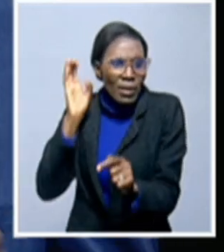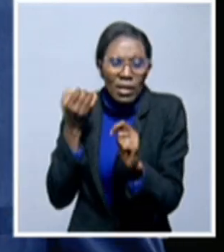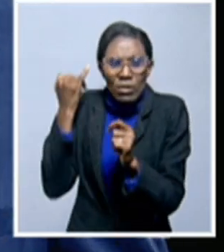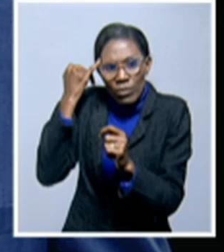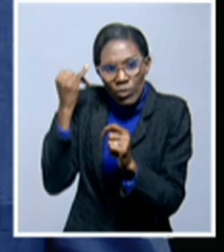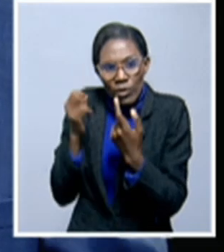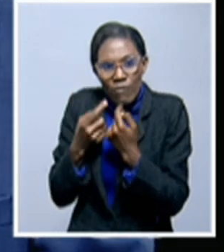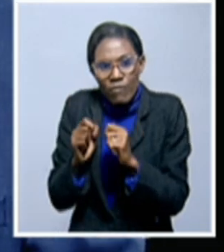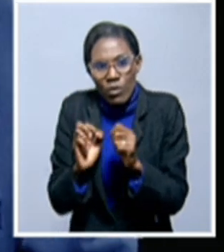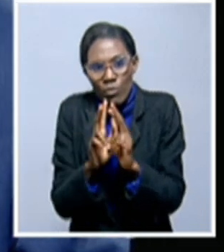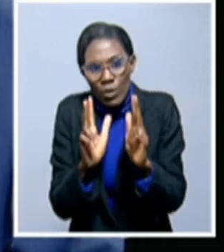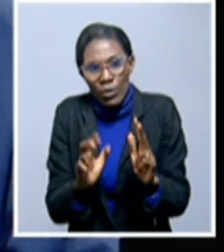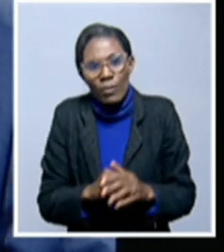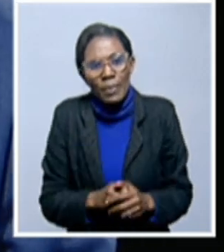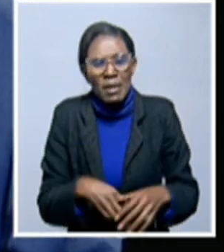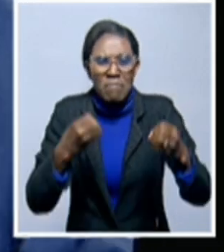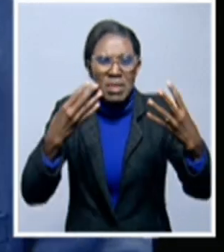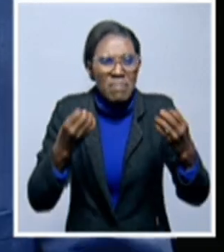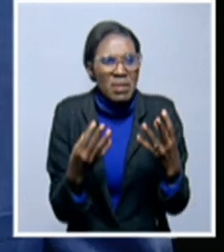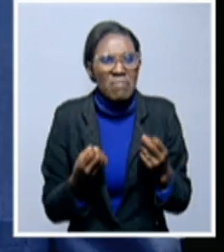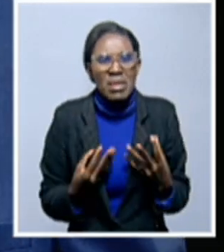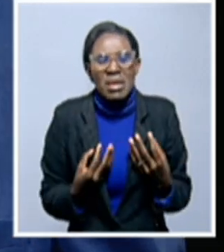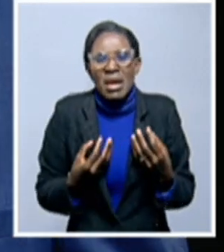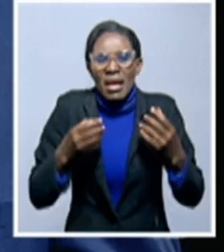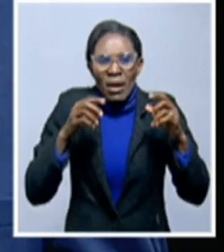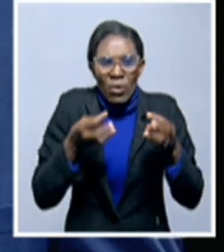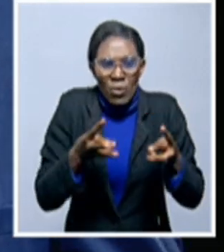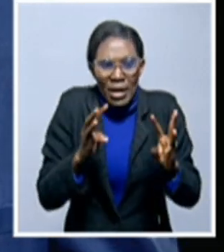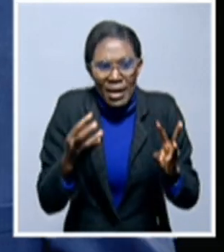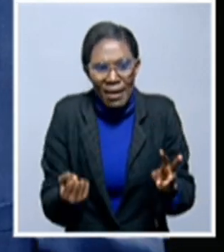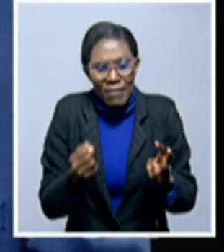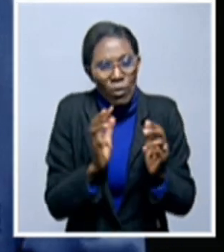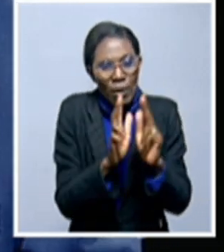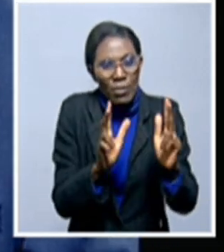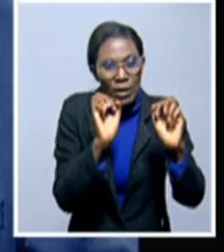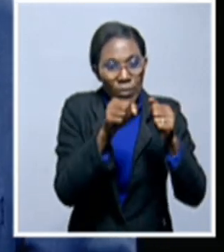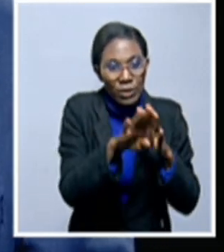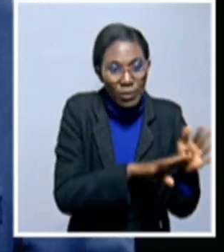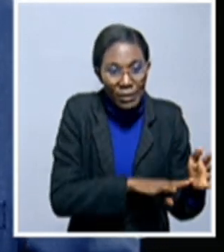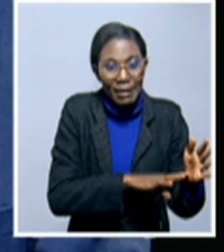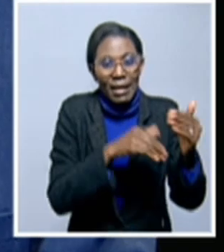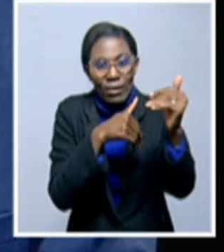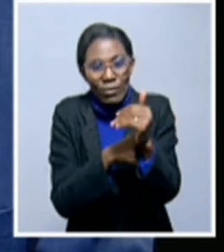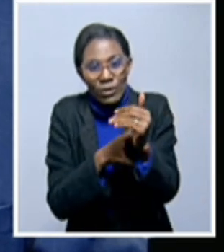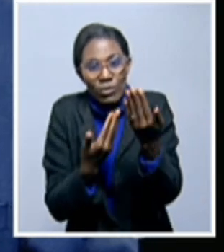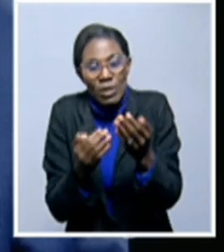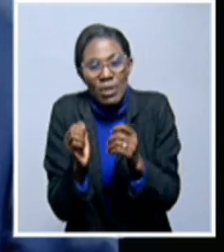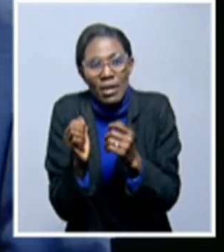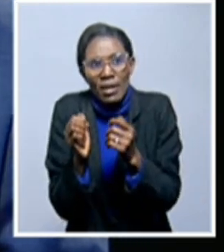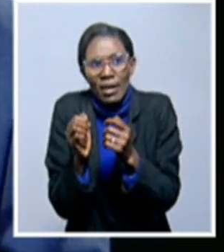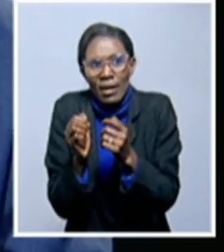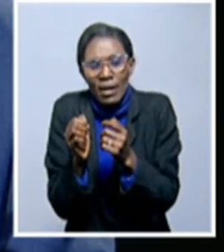have a number of platforms where the public can also engage with us, either by writing, or they can actually just in attendance